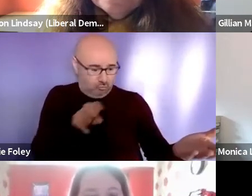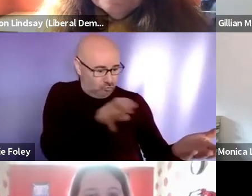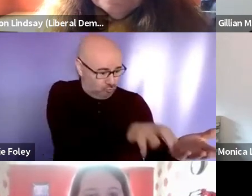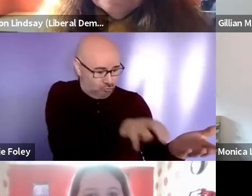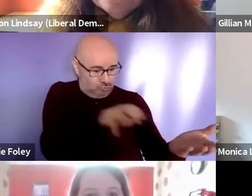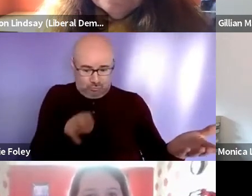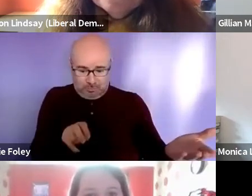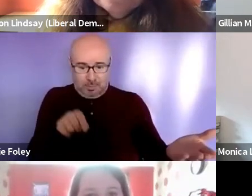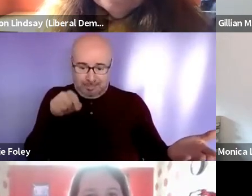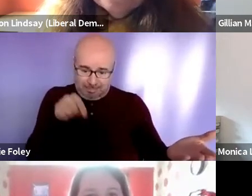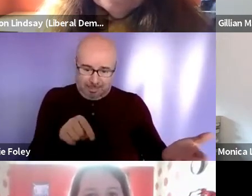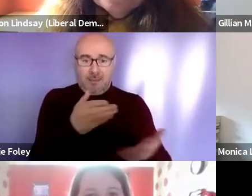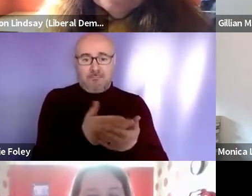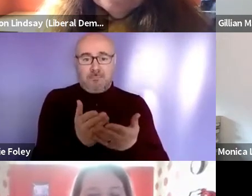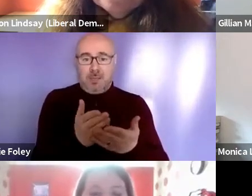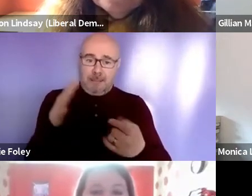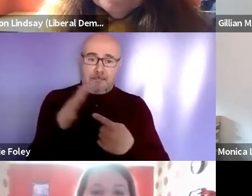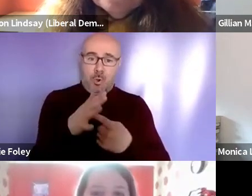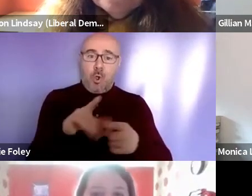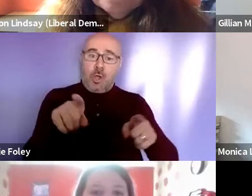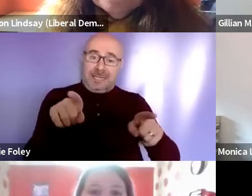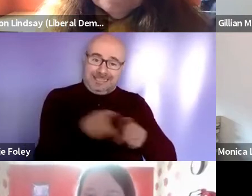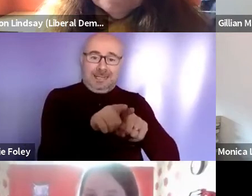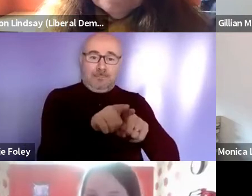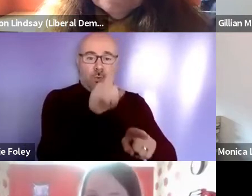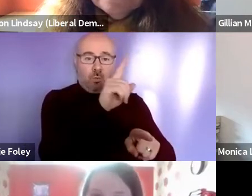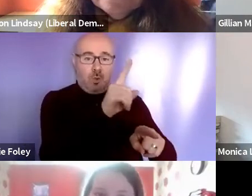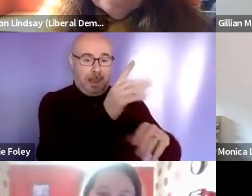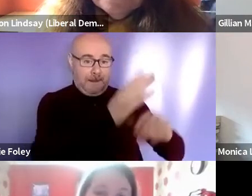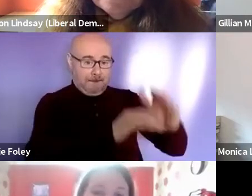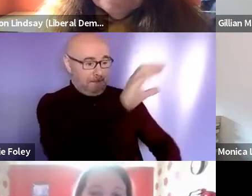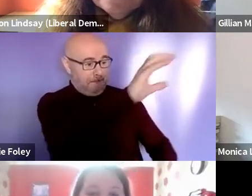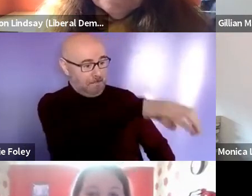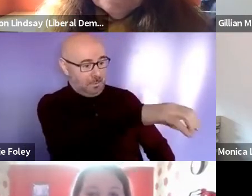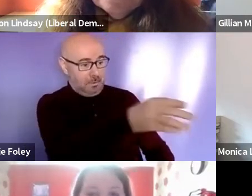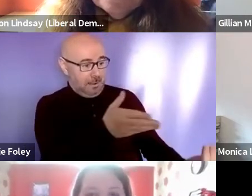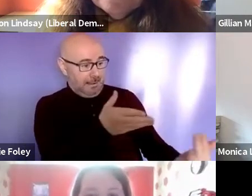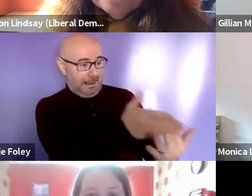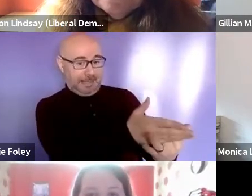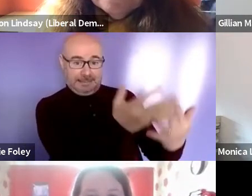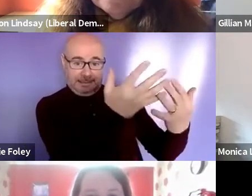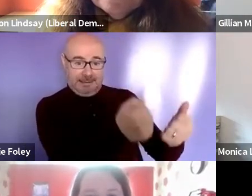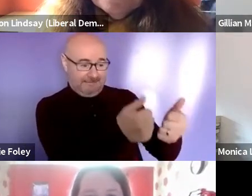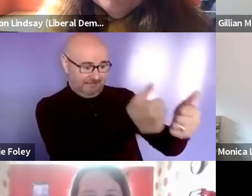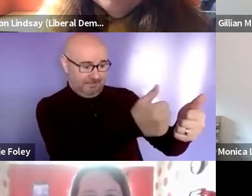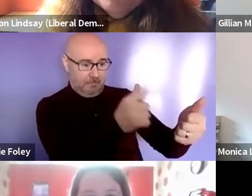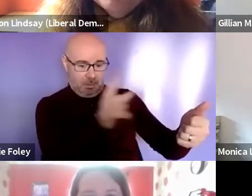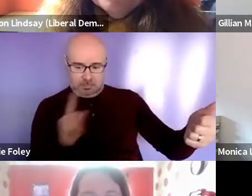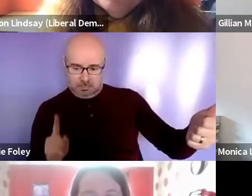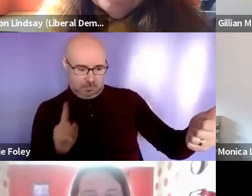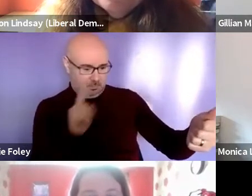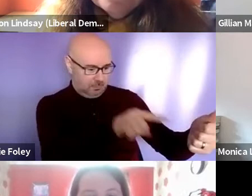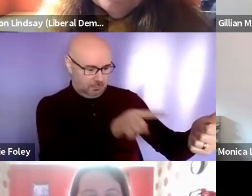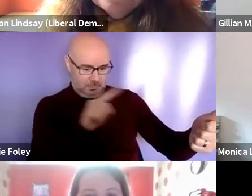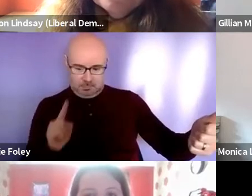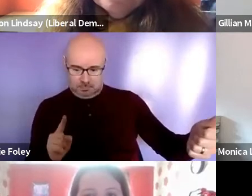the accessibility we build into these buildings as well. If people cannot get to them, then that's a